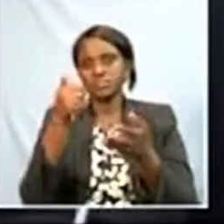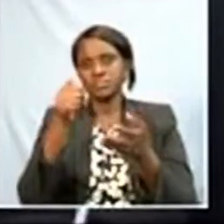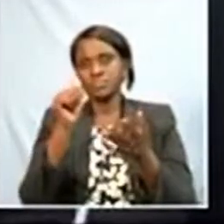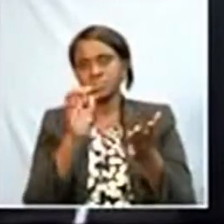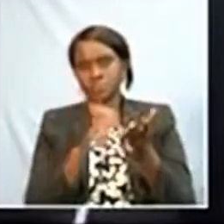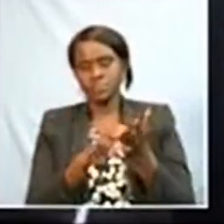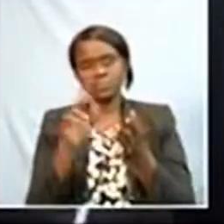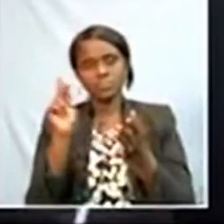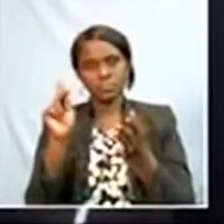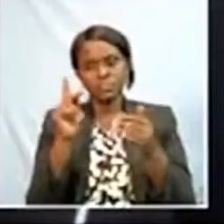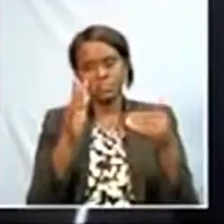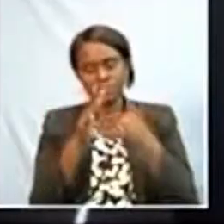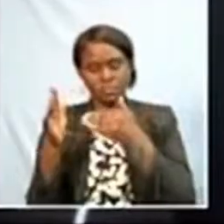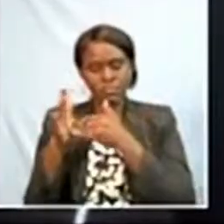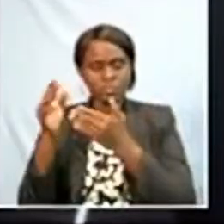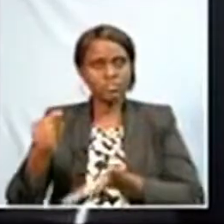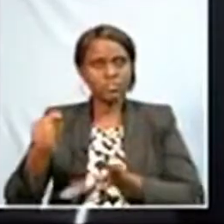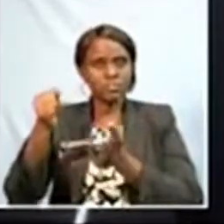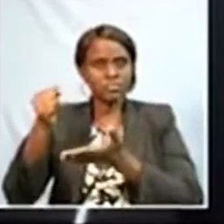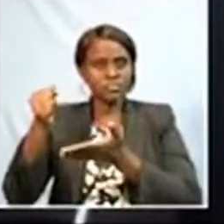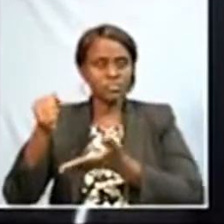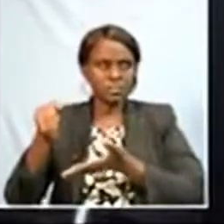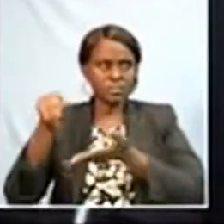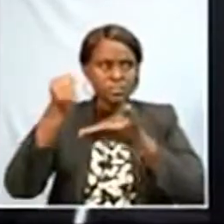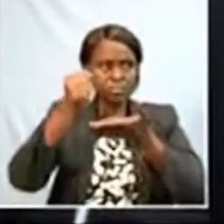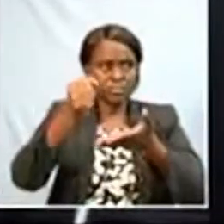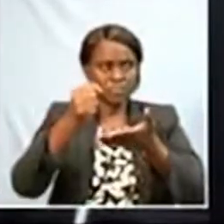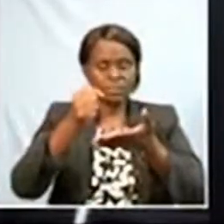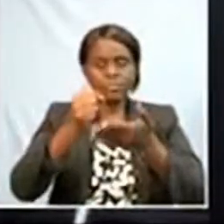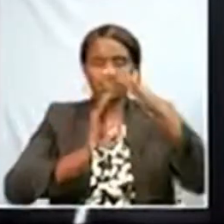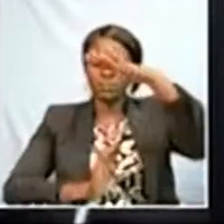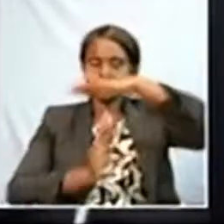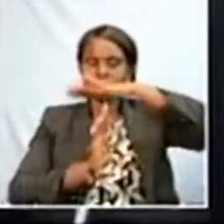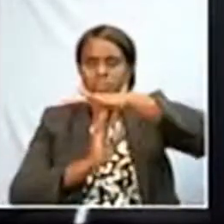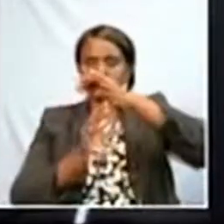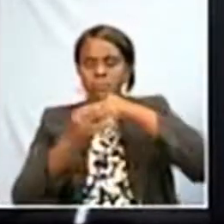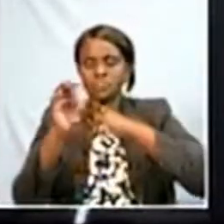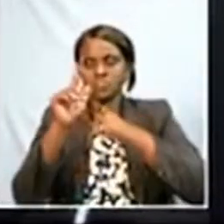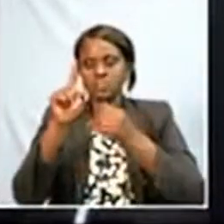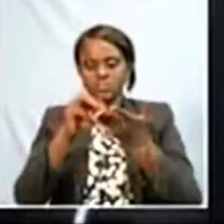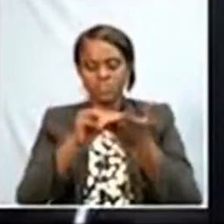1,910,000 kwacha against the budgeted allocation ceiling of